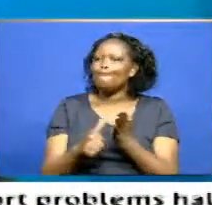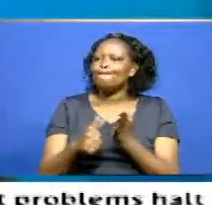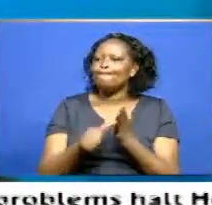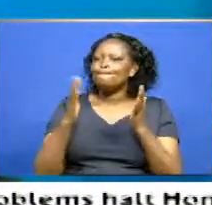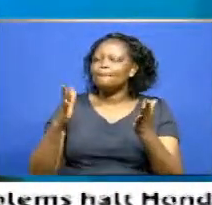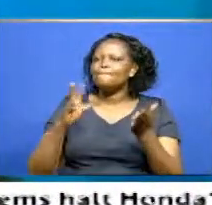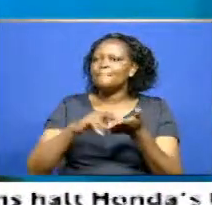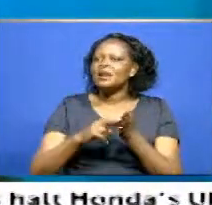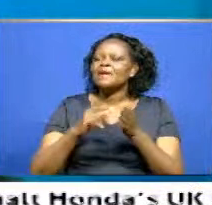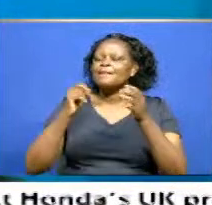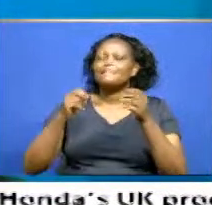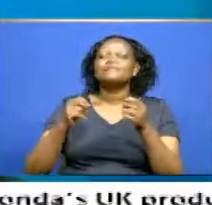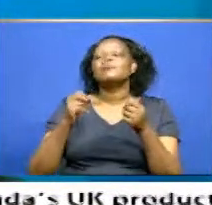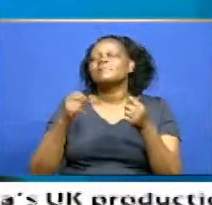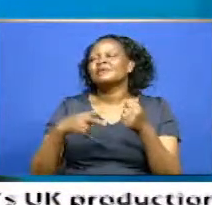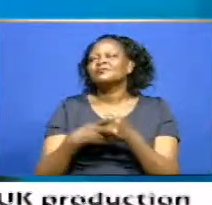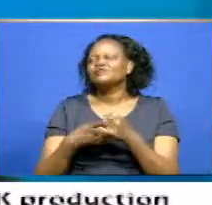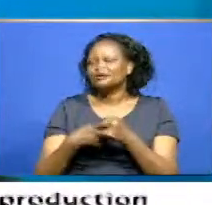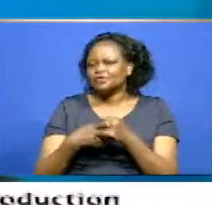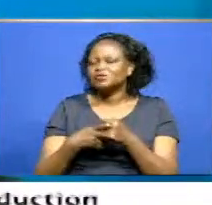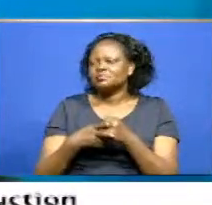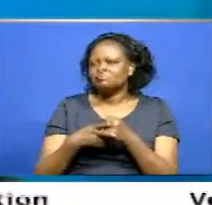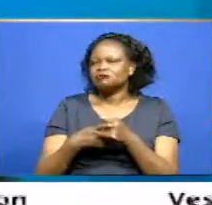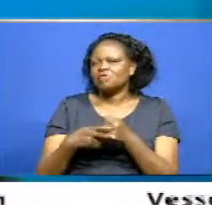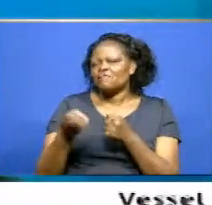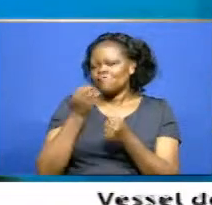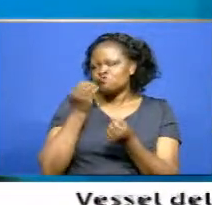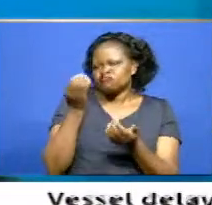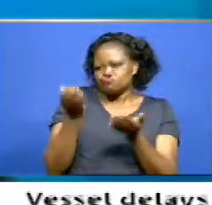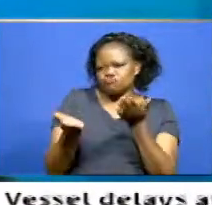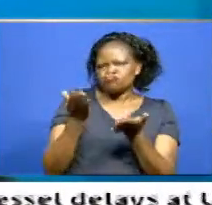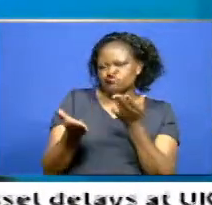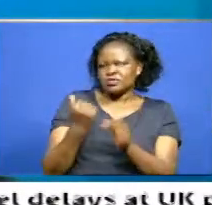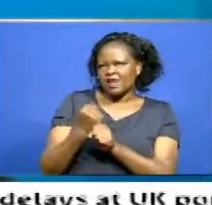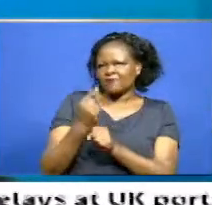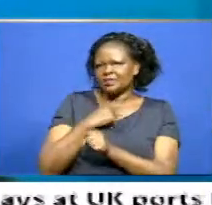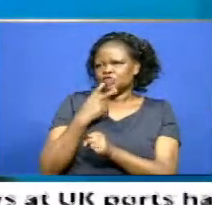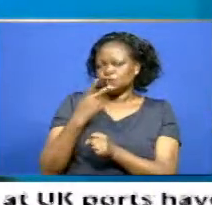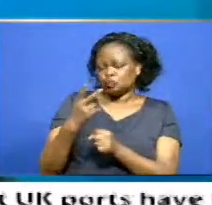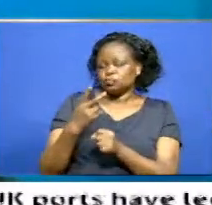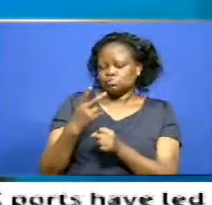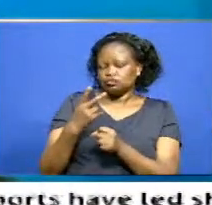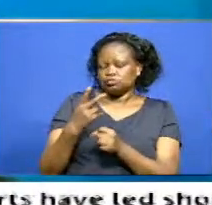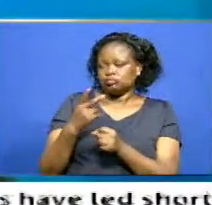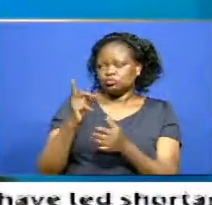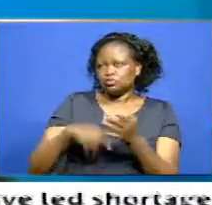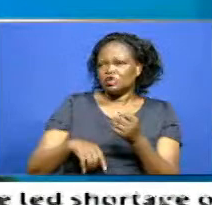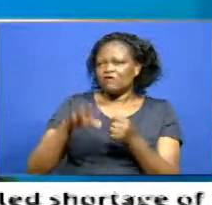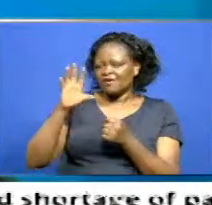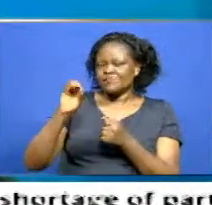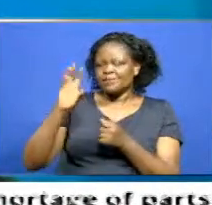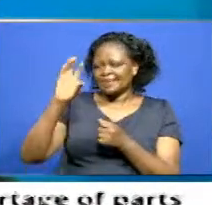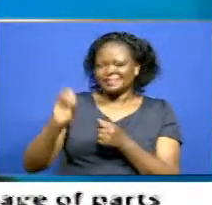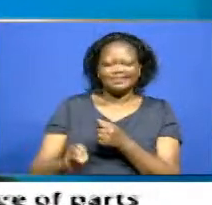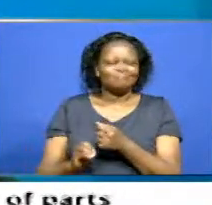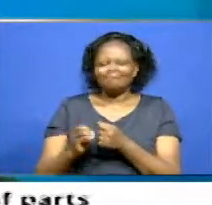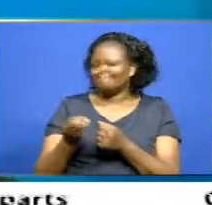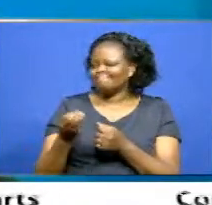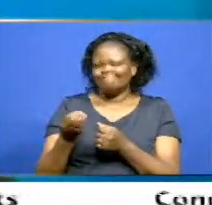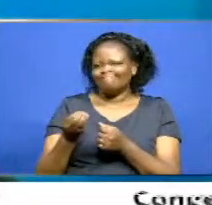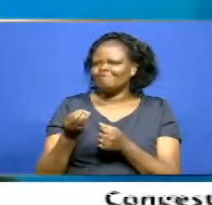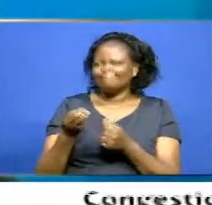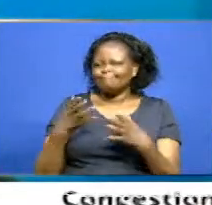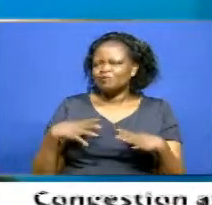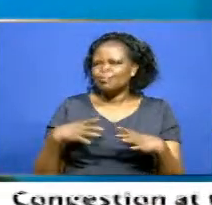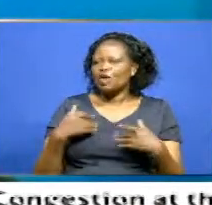July, a food security assessment that was done showed that about 55% of households were food insecure, severely food insecure. That